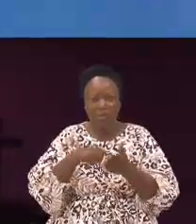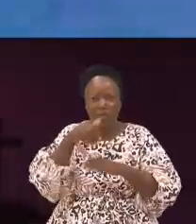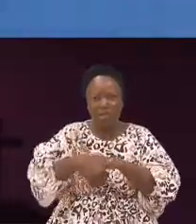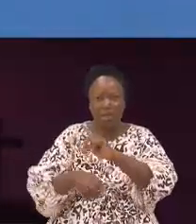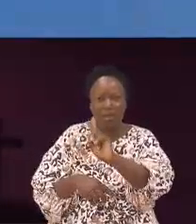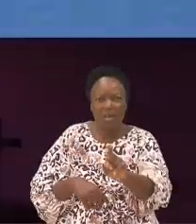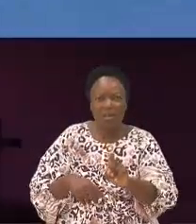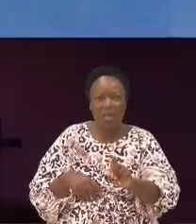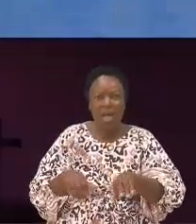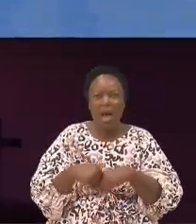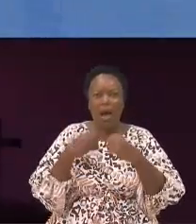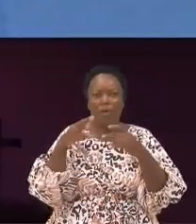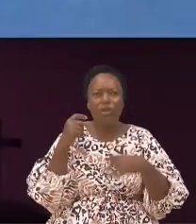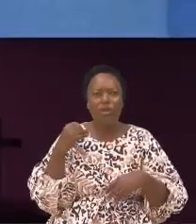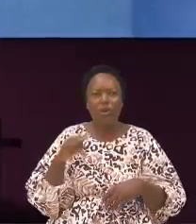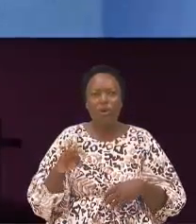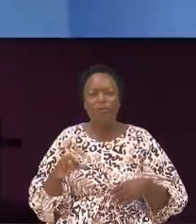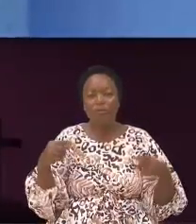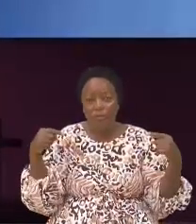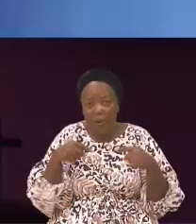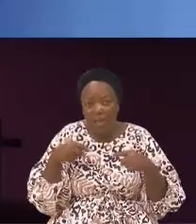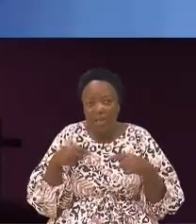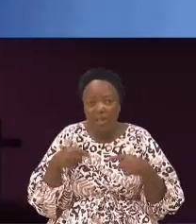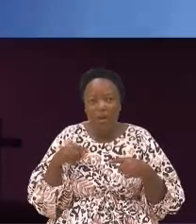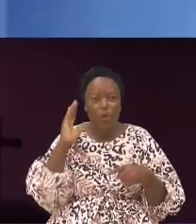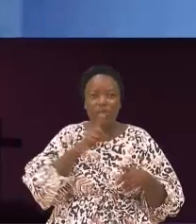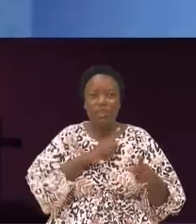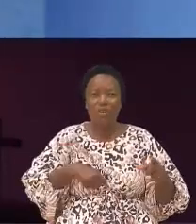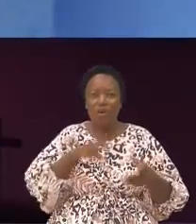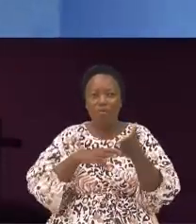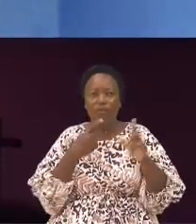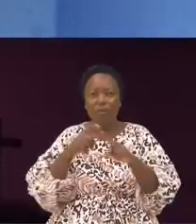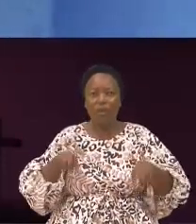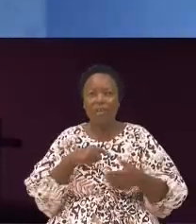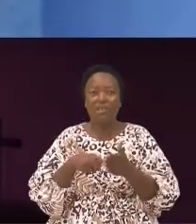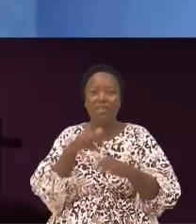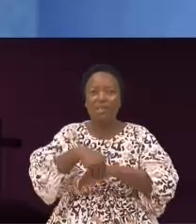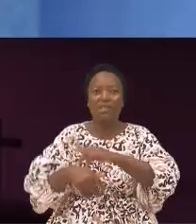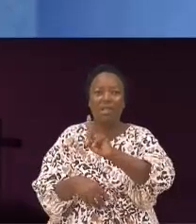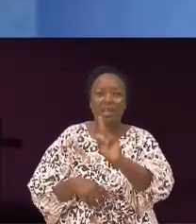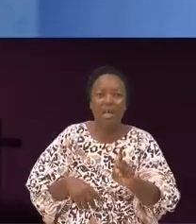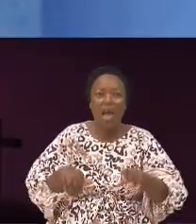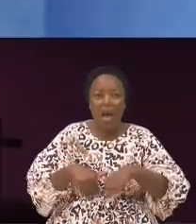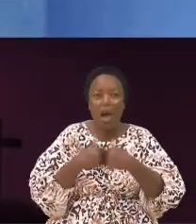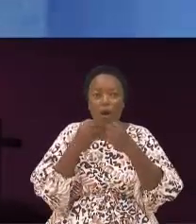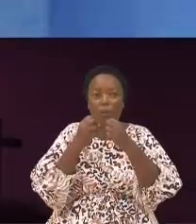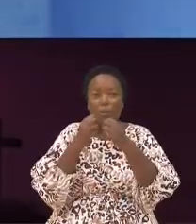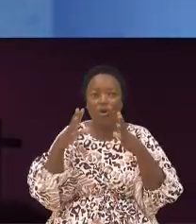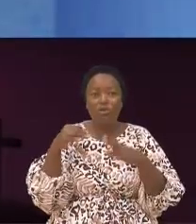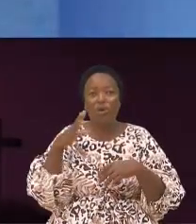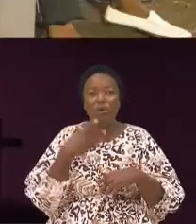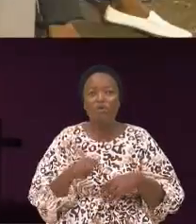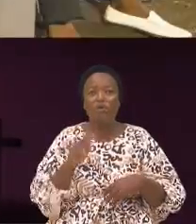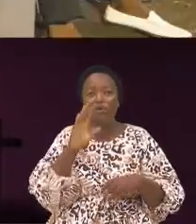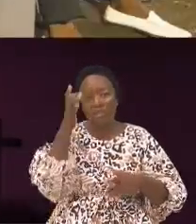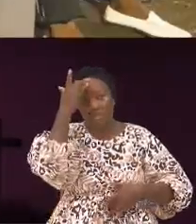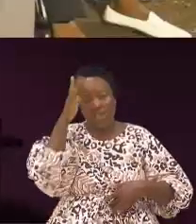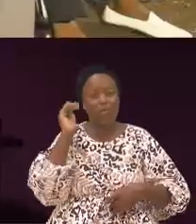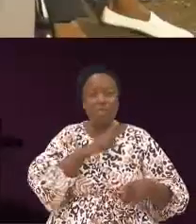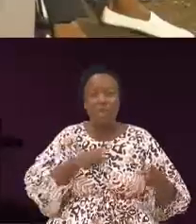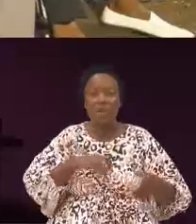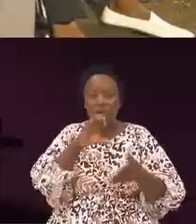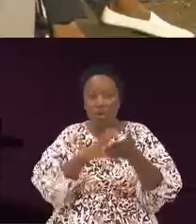How many curses will the Lord remove from your life tonight? How much of pain will the Lord remove from your life tonight?